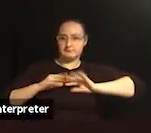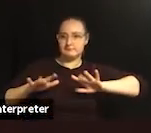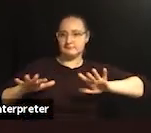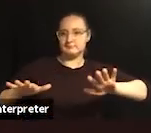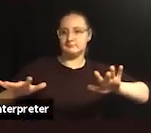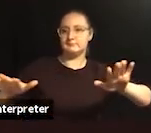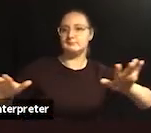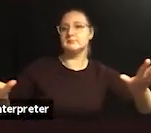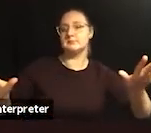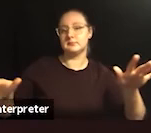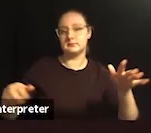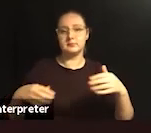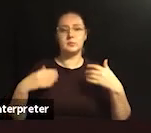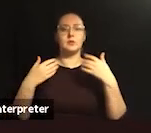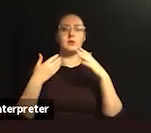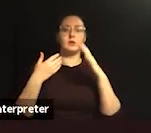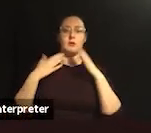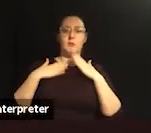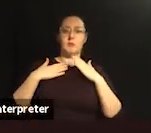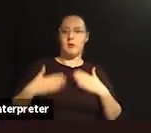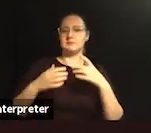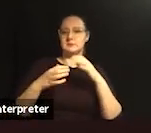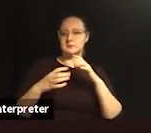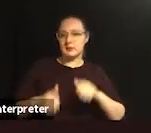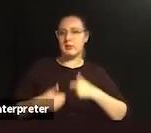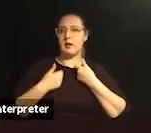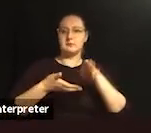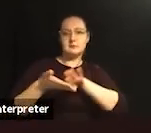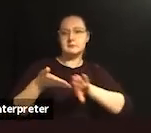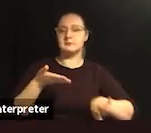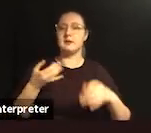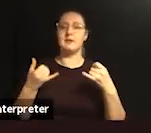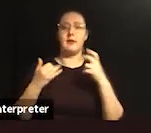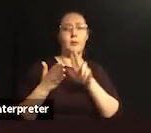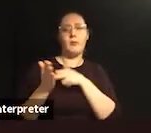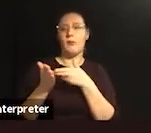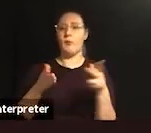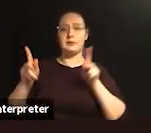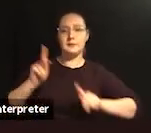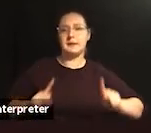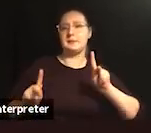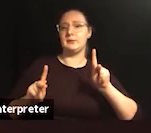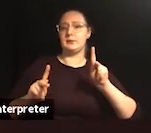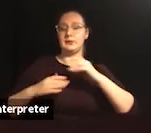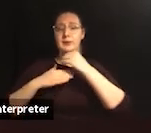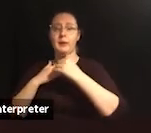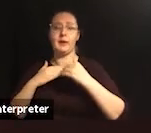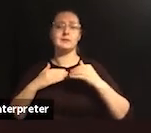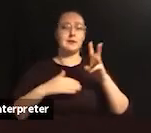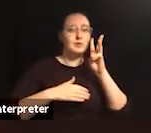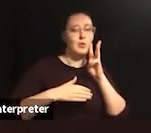and showing them to be holy gifts for your holy people, the bread of life and the cup of salvation, the body and blood of your Son,